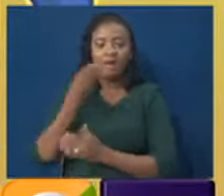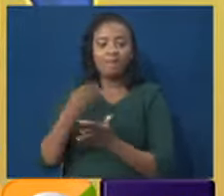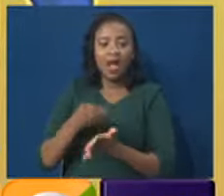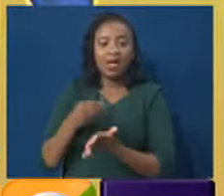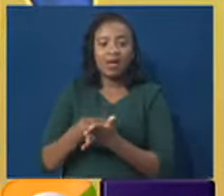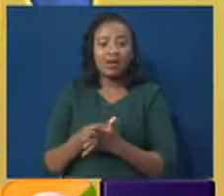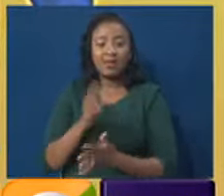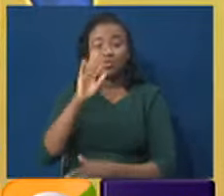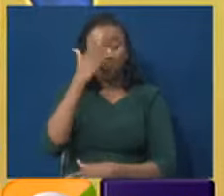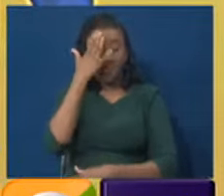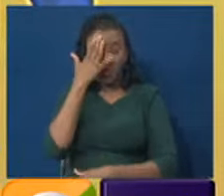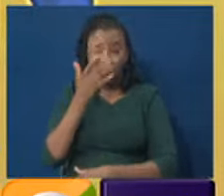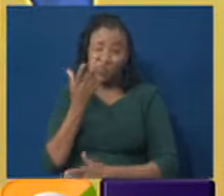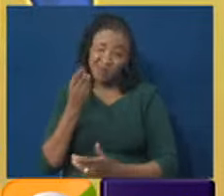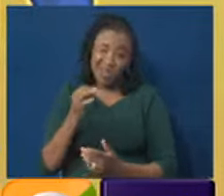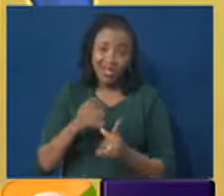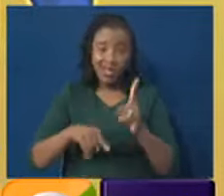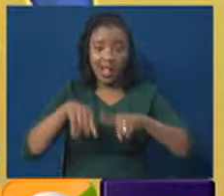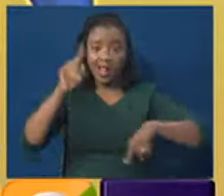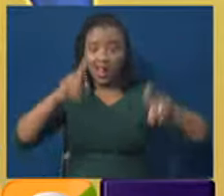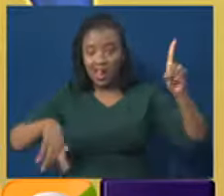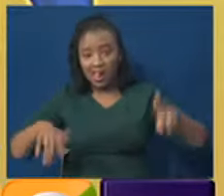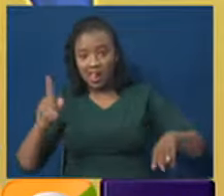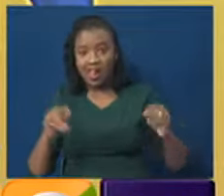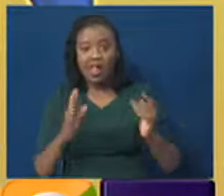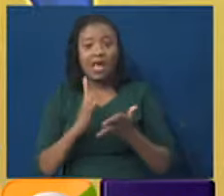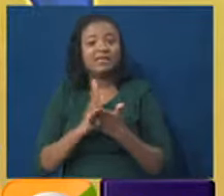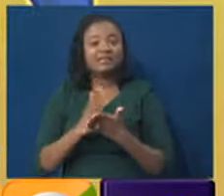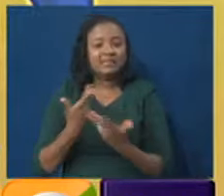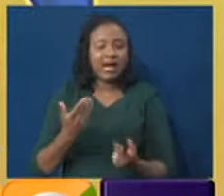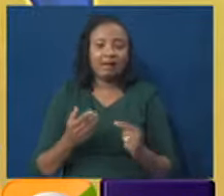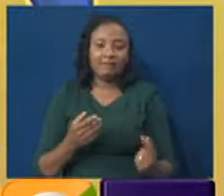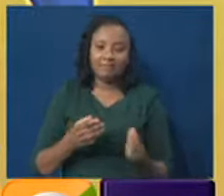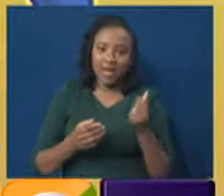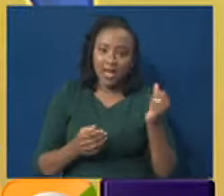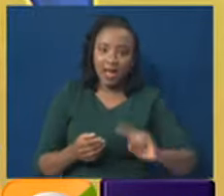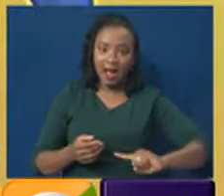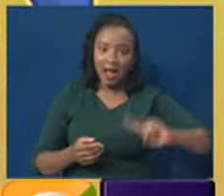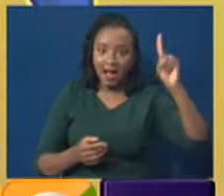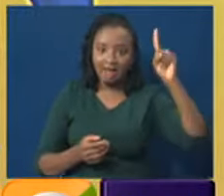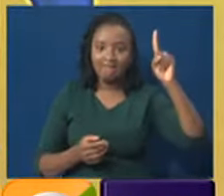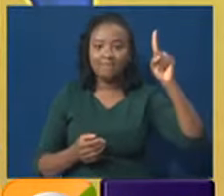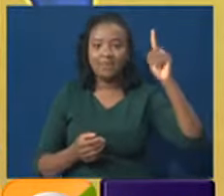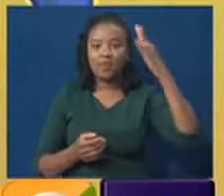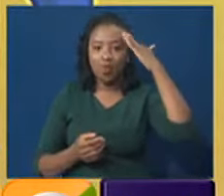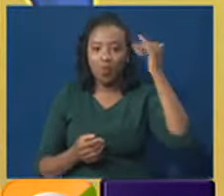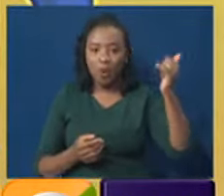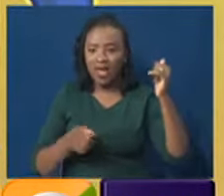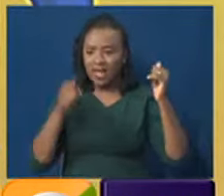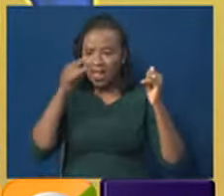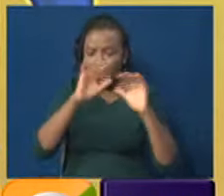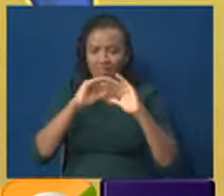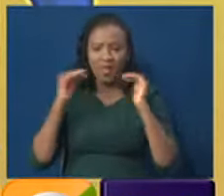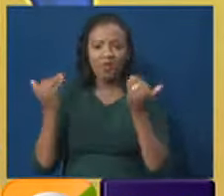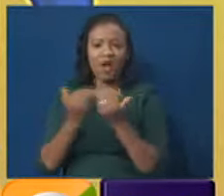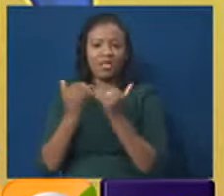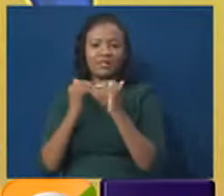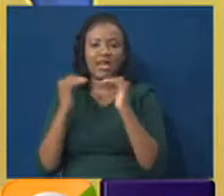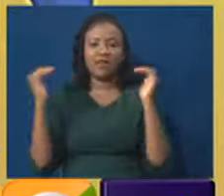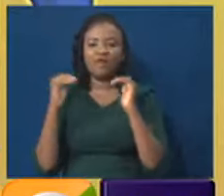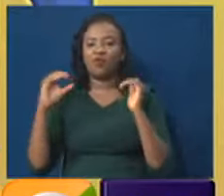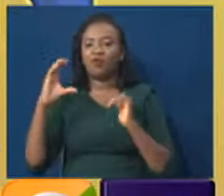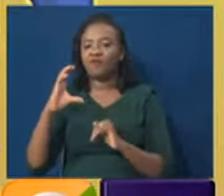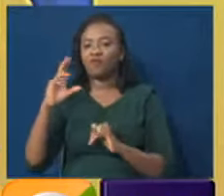kupandishwa na sababu tofauti. Kuna bei zinaweza kupanda kwa sababu ya crude oil ile ya dunia vile inaenda. Na